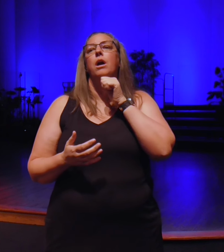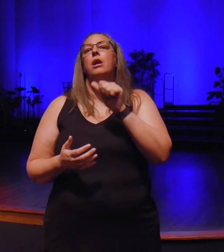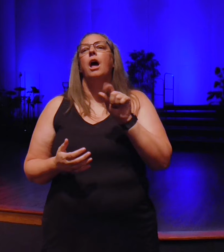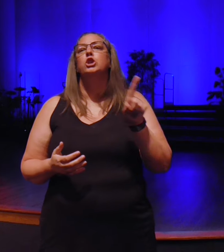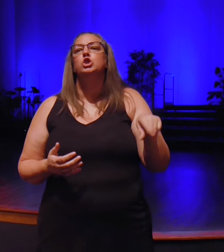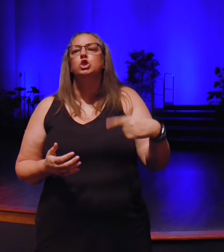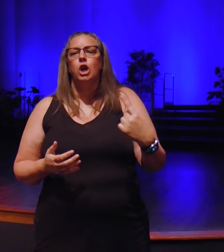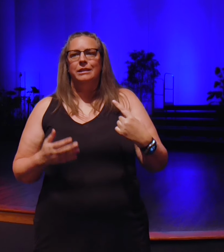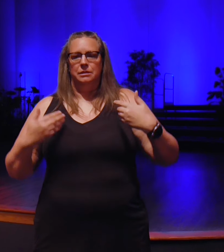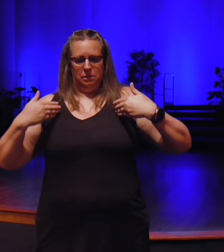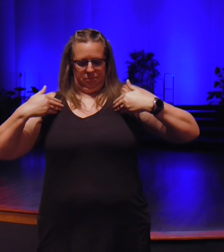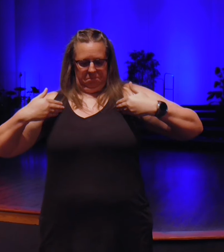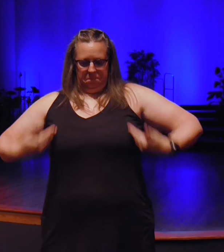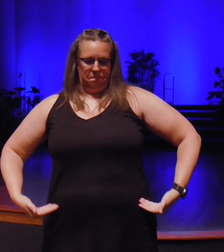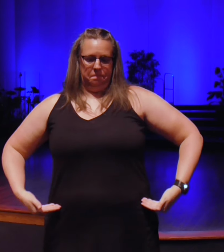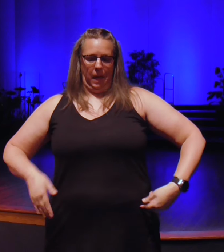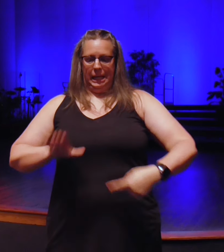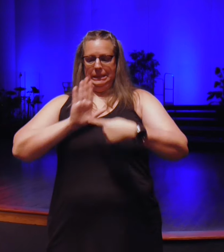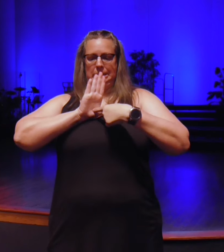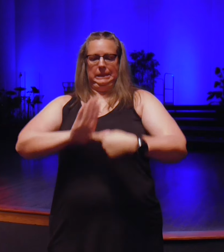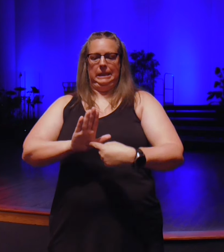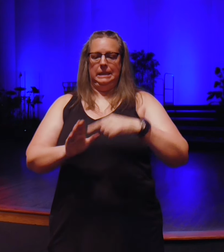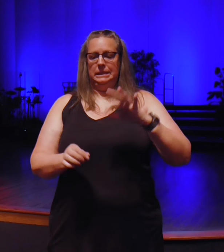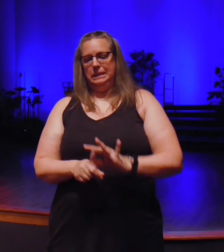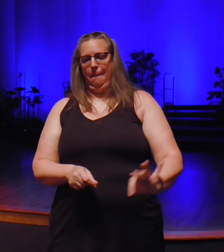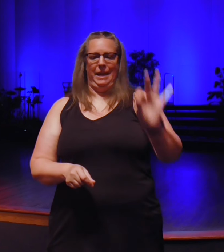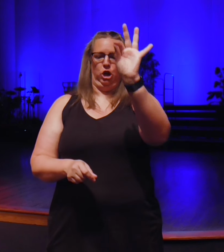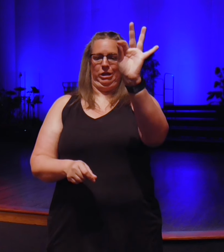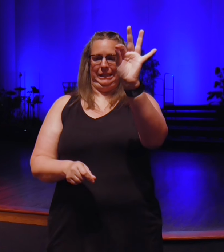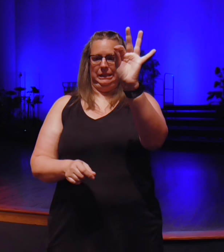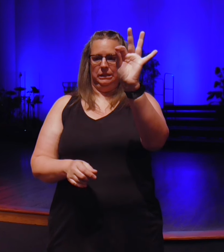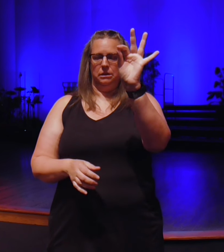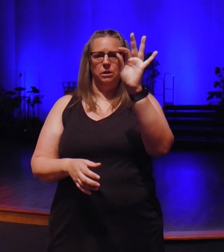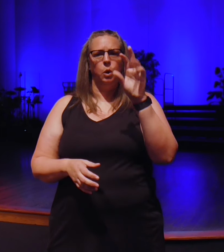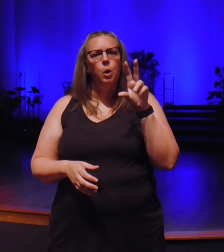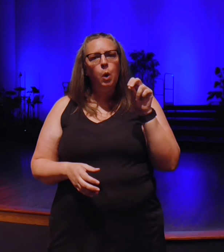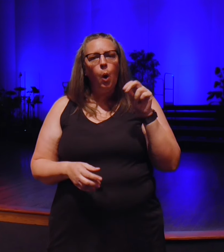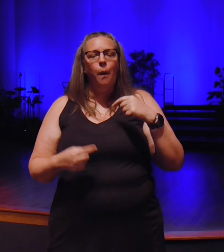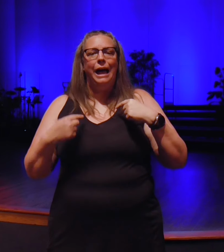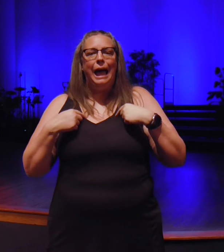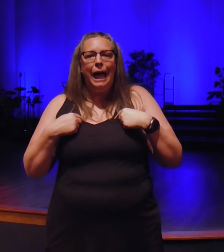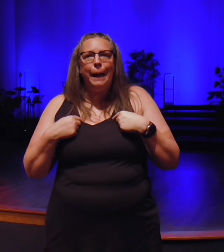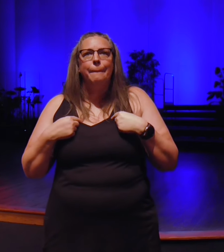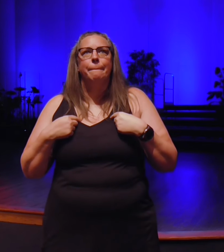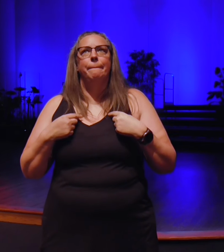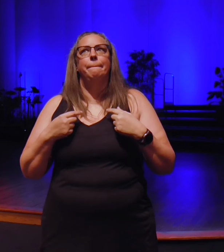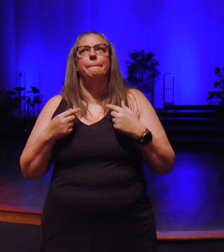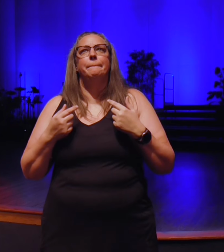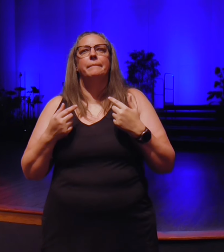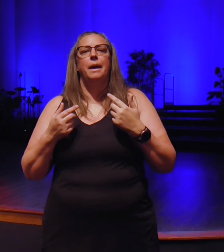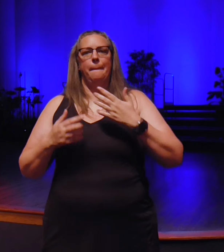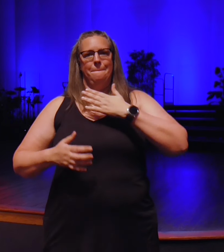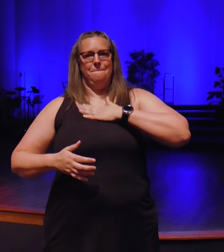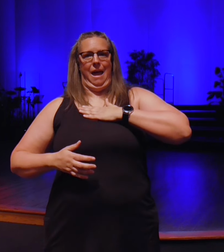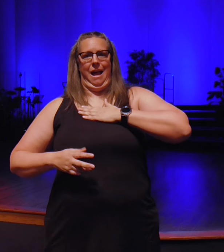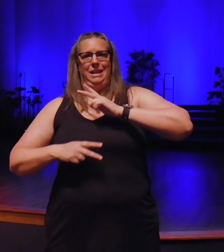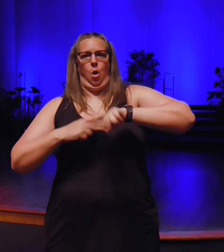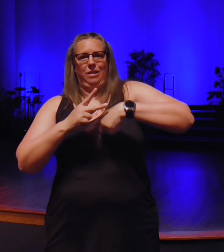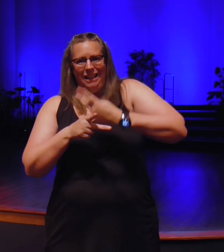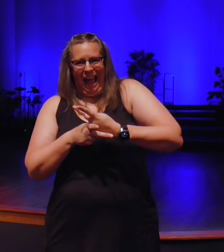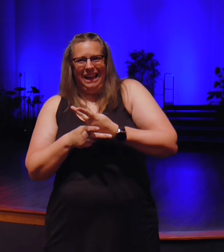expressions of the one spirit. We are individualizations of it. The whole damn enchilada theory.